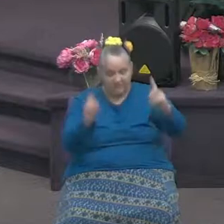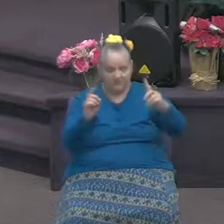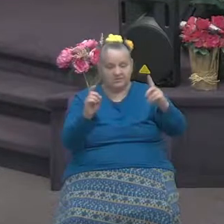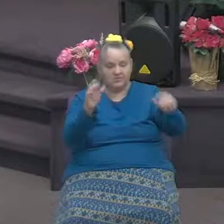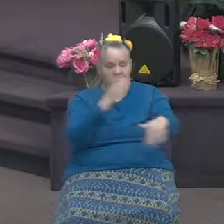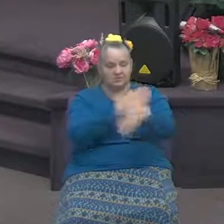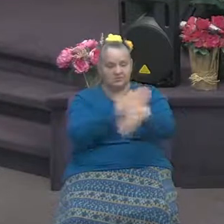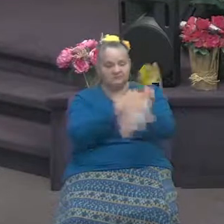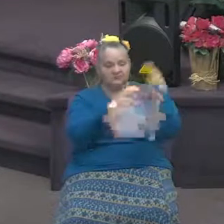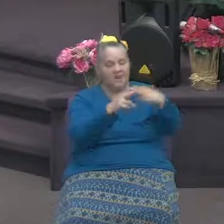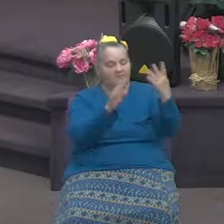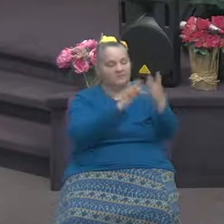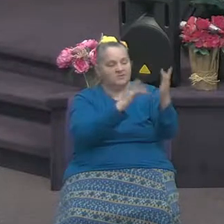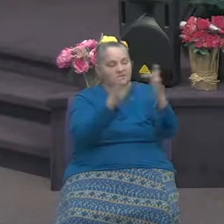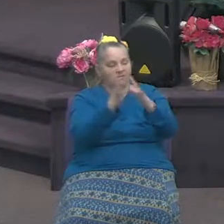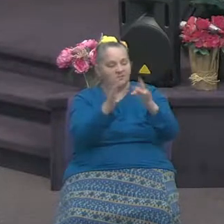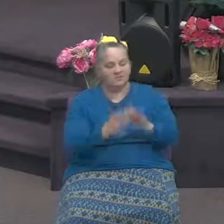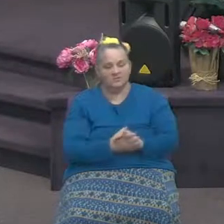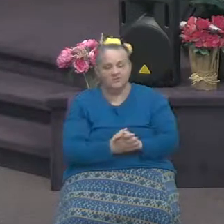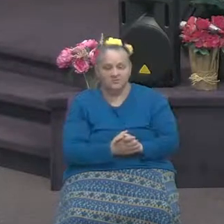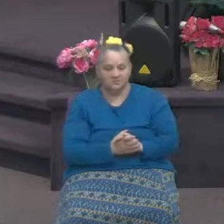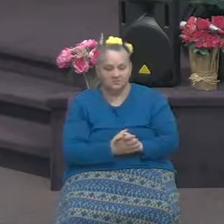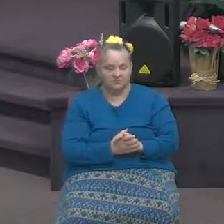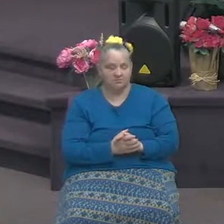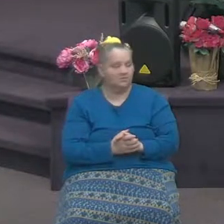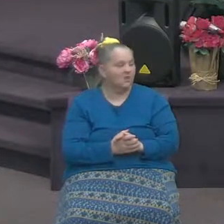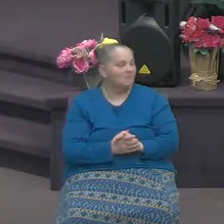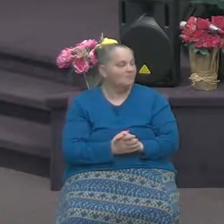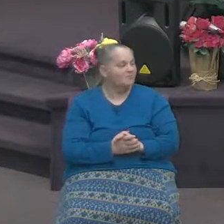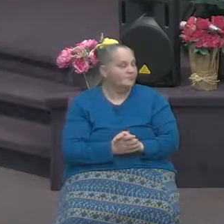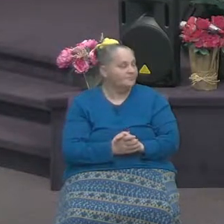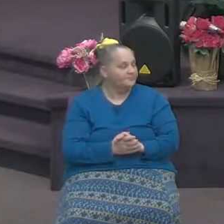this morning in the name of Jesus.